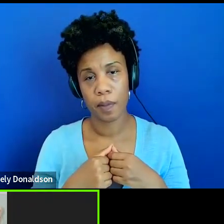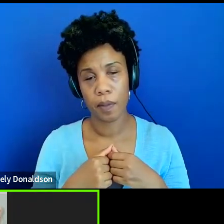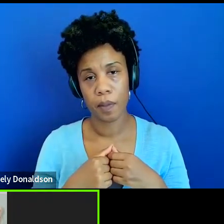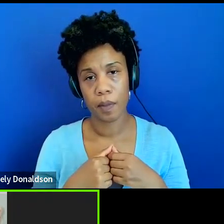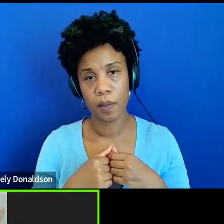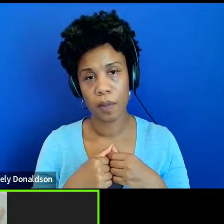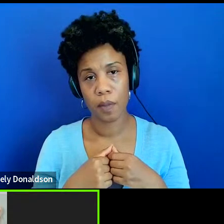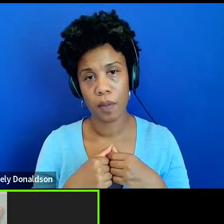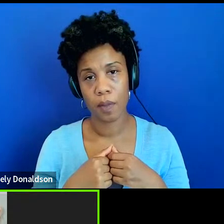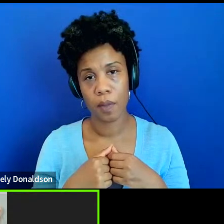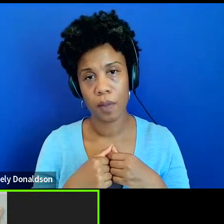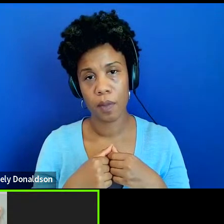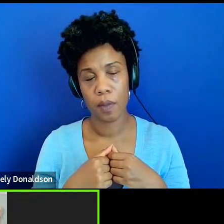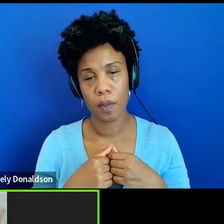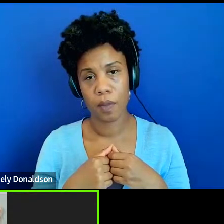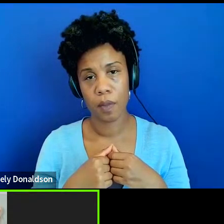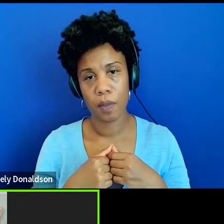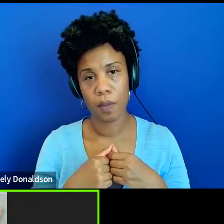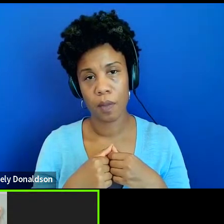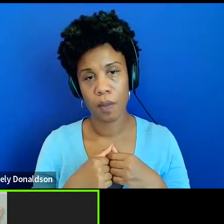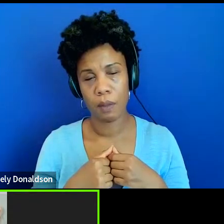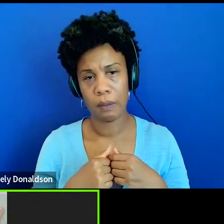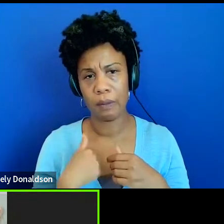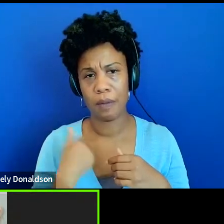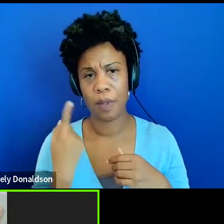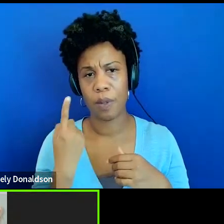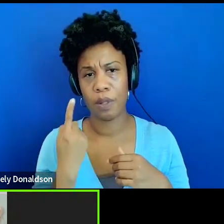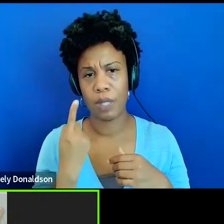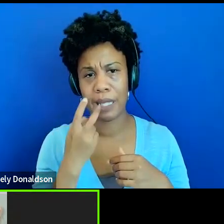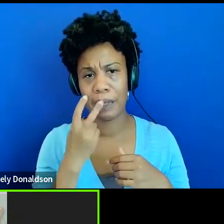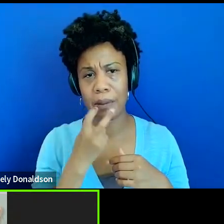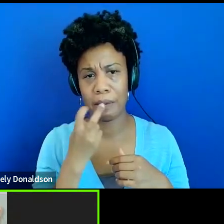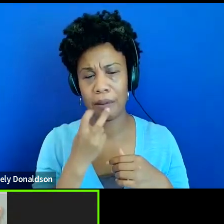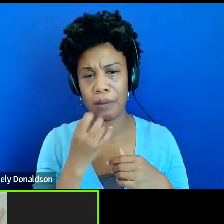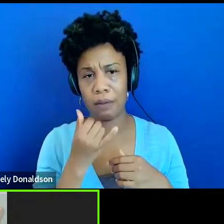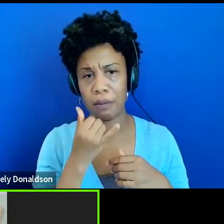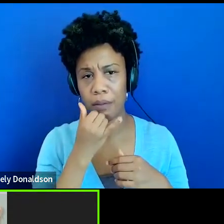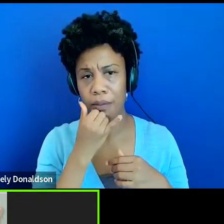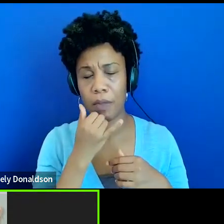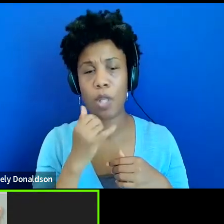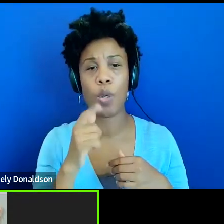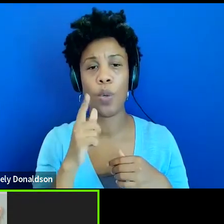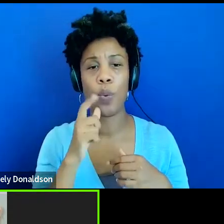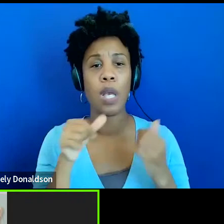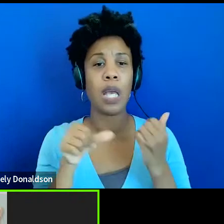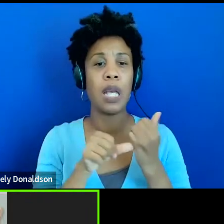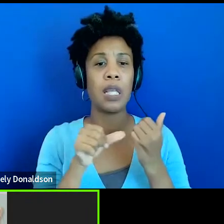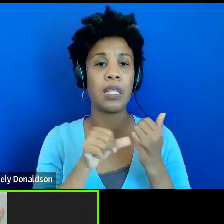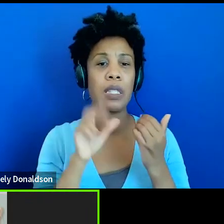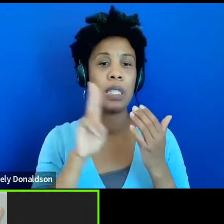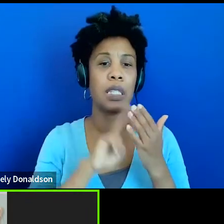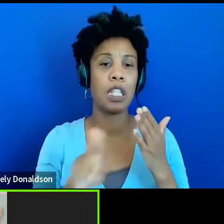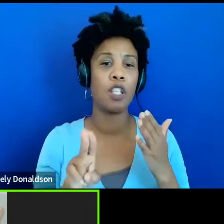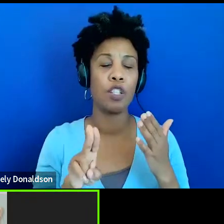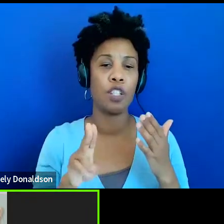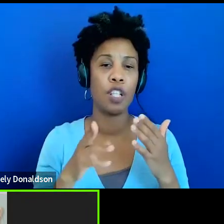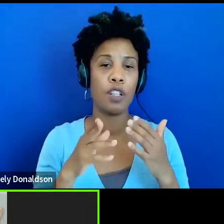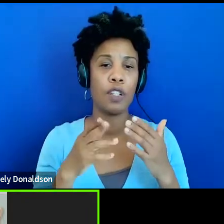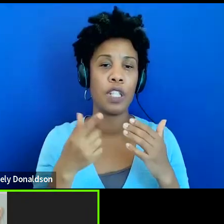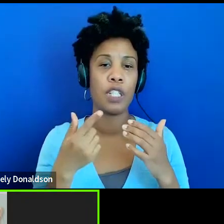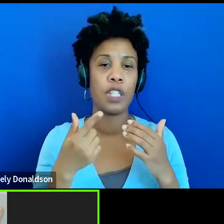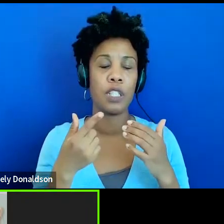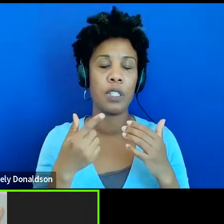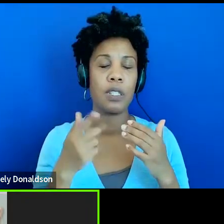Brands Keris, I hope I'm pronouncing it correctly, the Assistant Secretary General of Human Rights of the